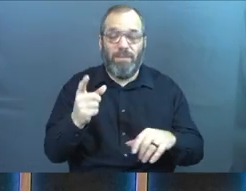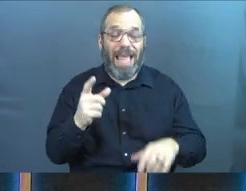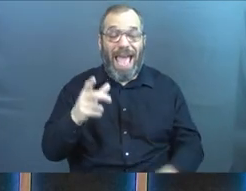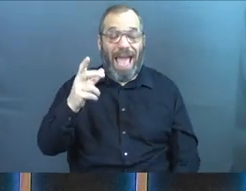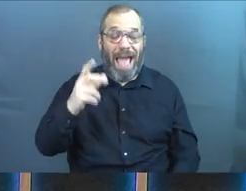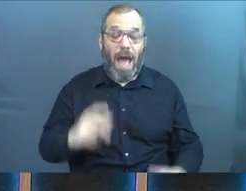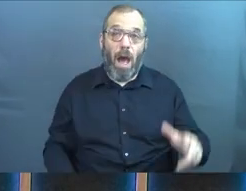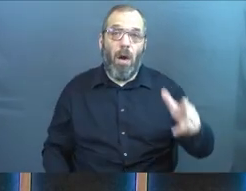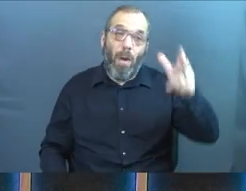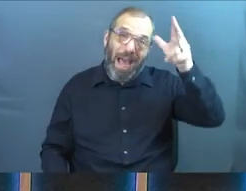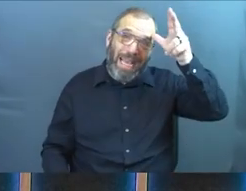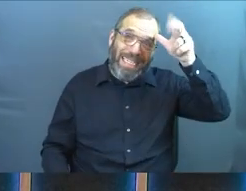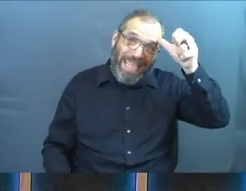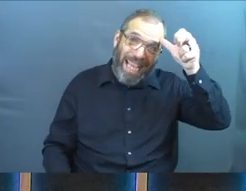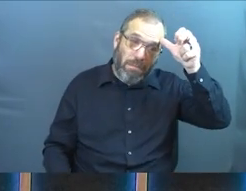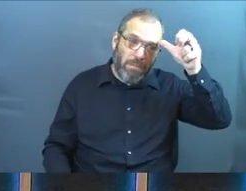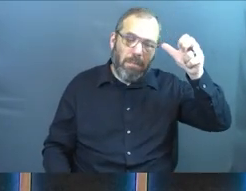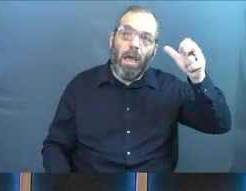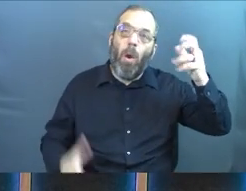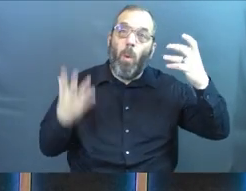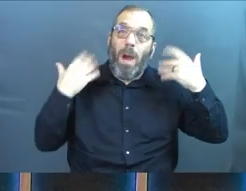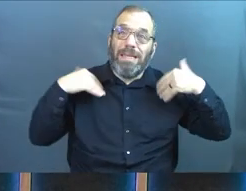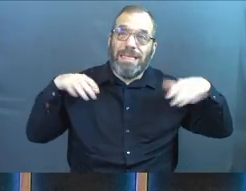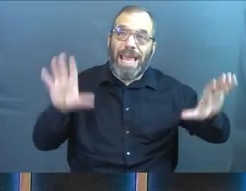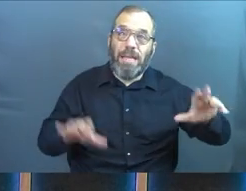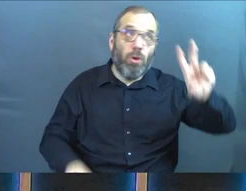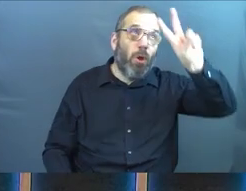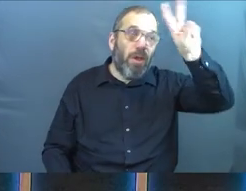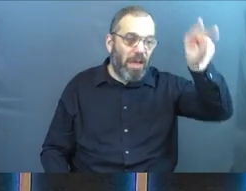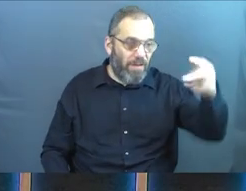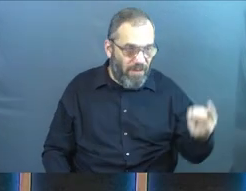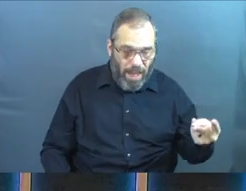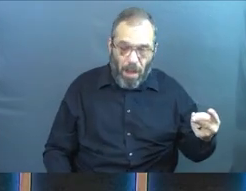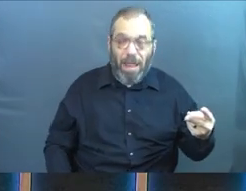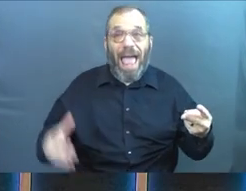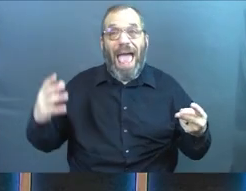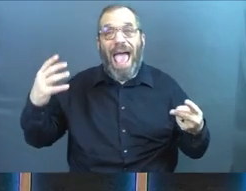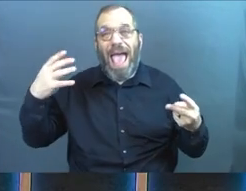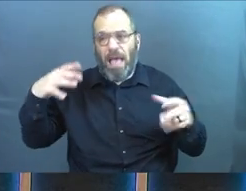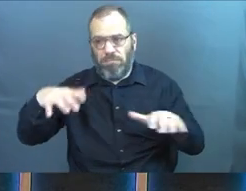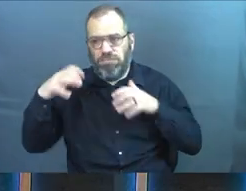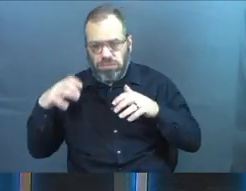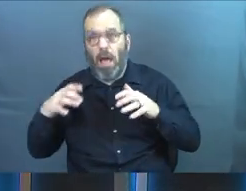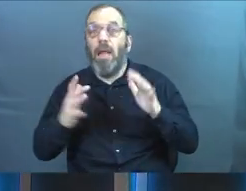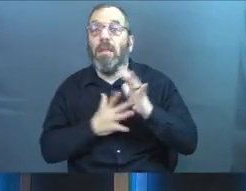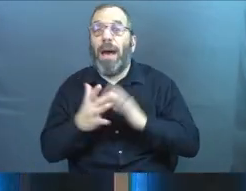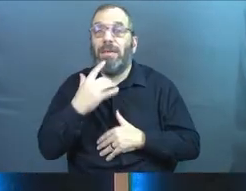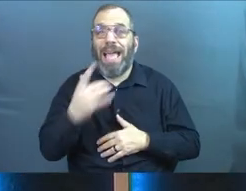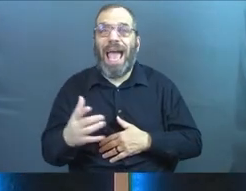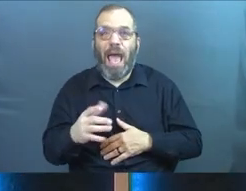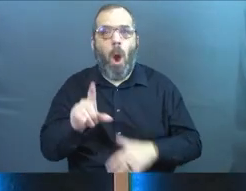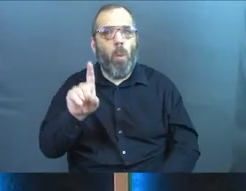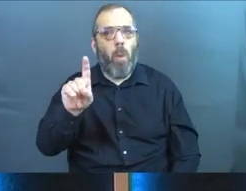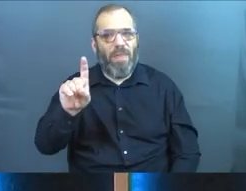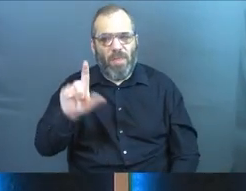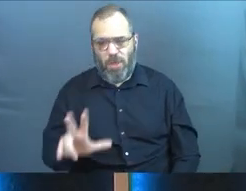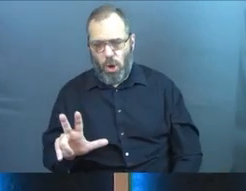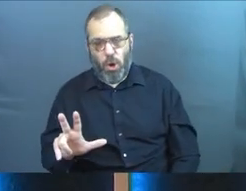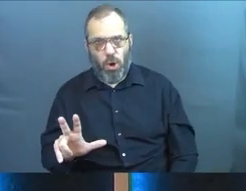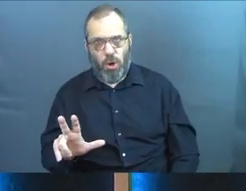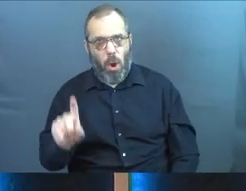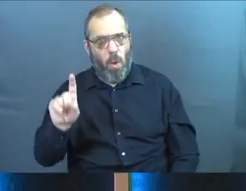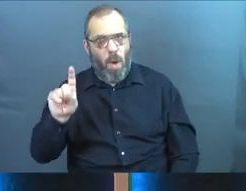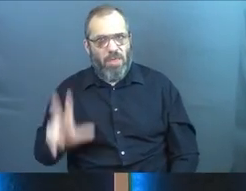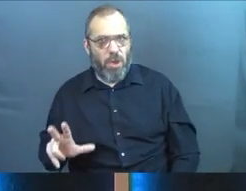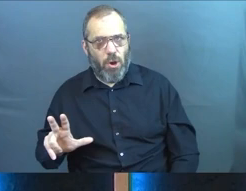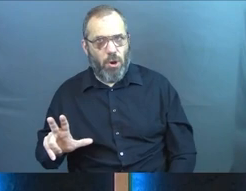is a fallen angel. He led a rebellion against God in heaven. And when he led that rebellion, he took, as the scripture says, a third of the